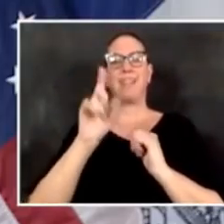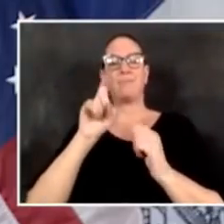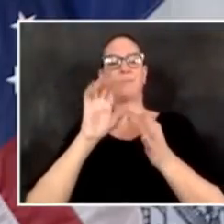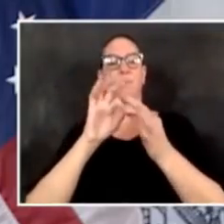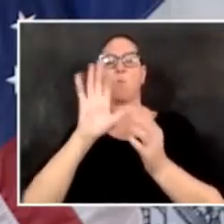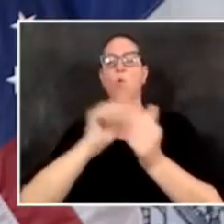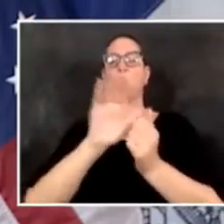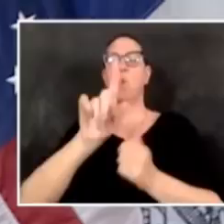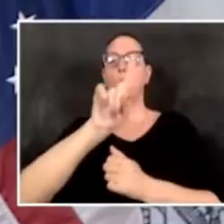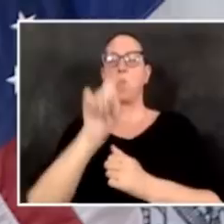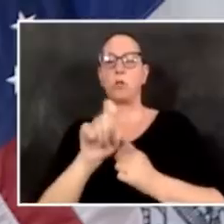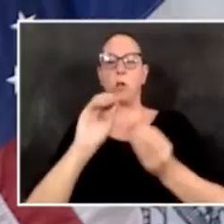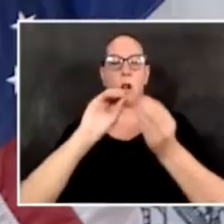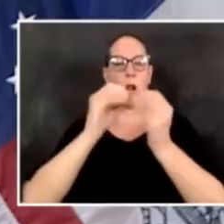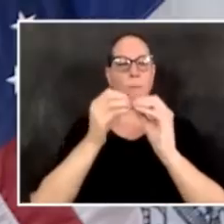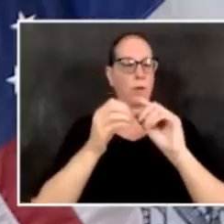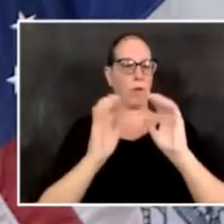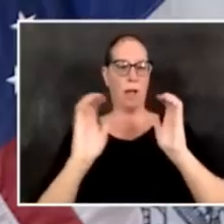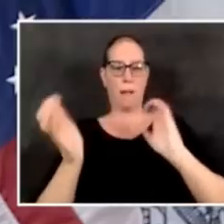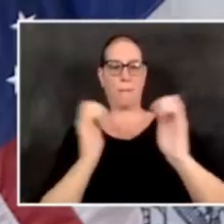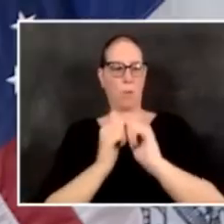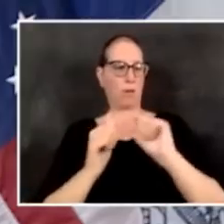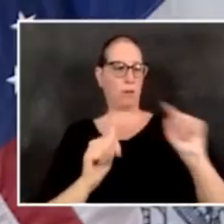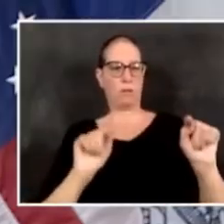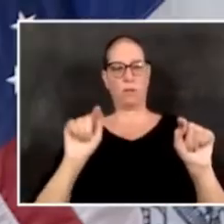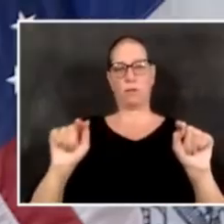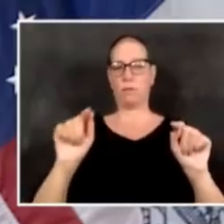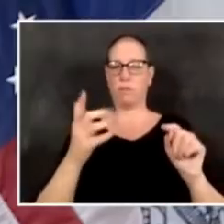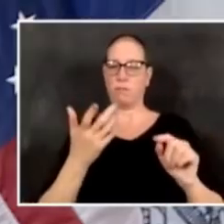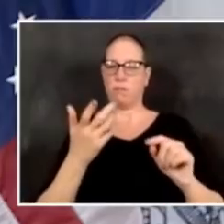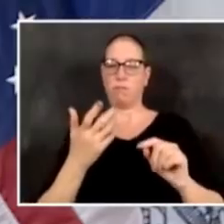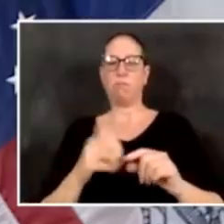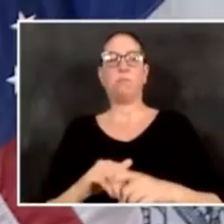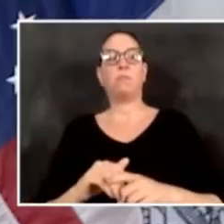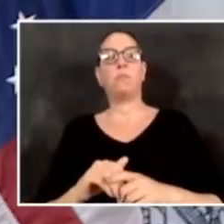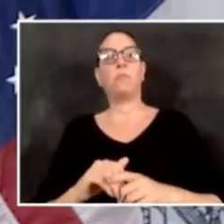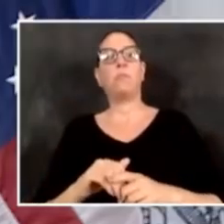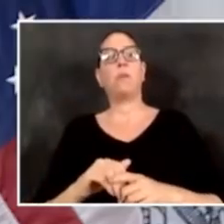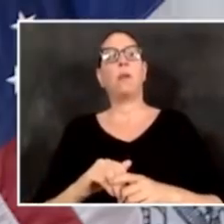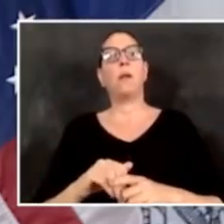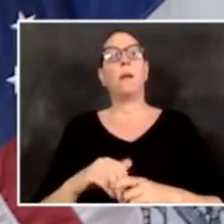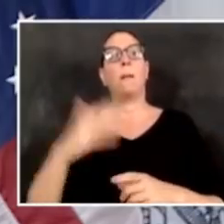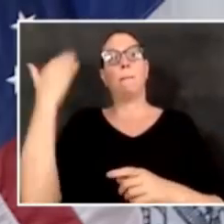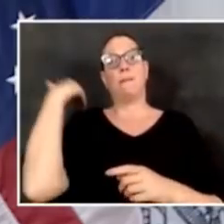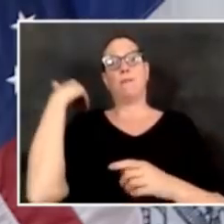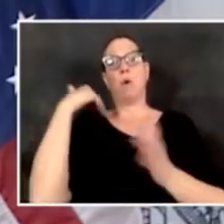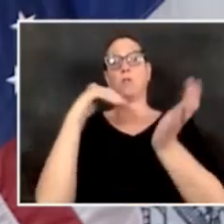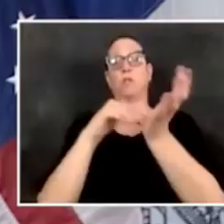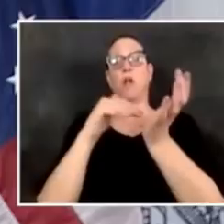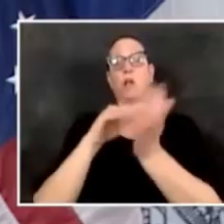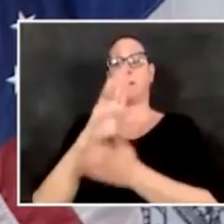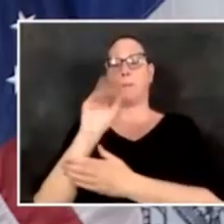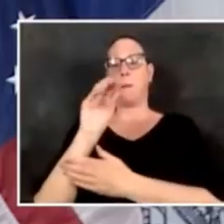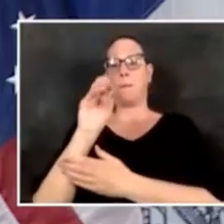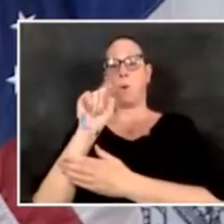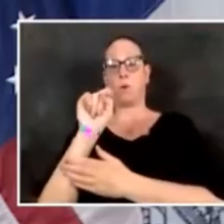commissioner has said that you could expect easily more than half of New Yorkers to contract this disease. So I don't think at all it is a